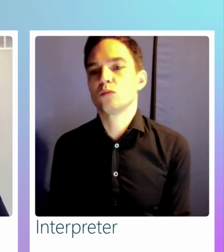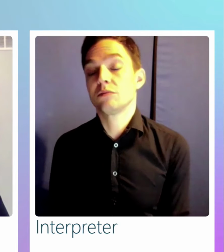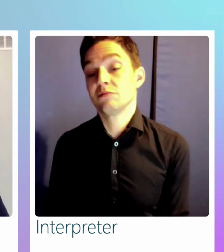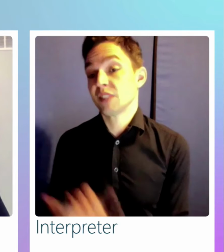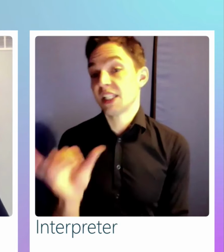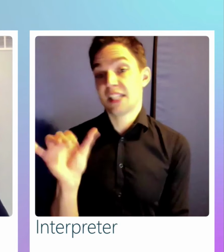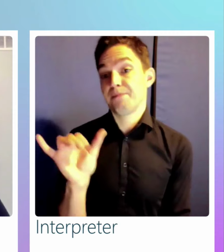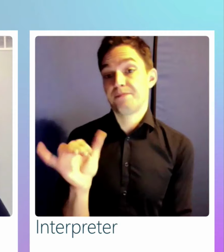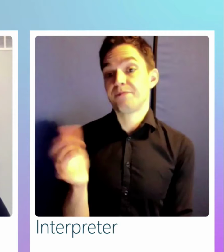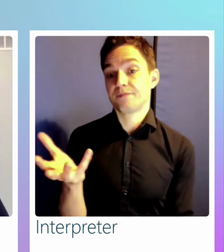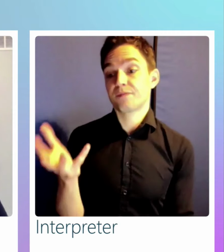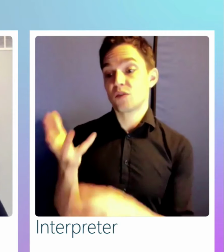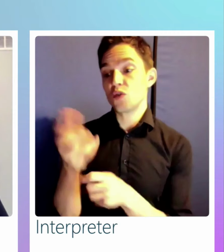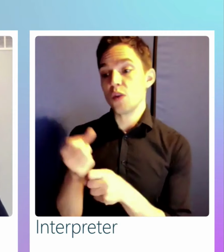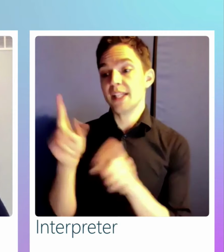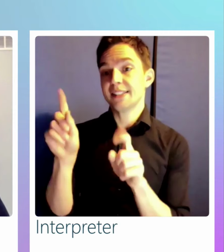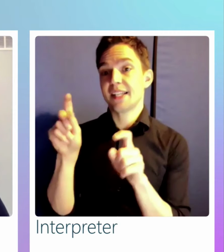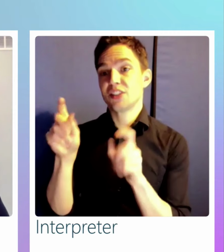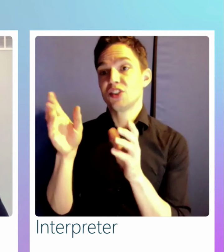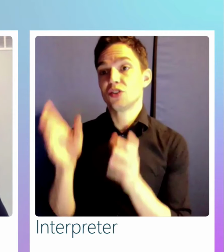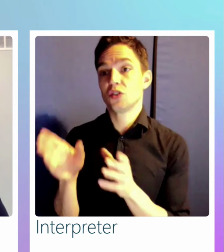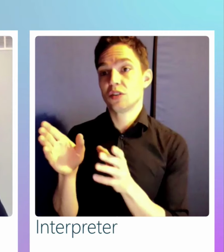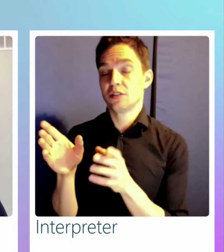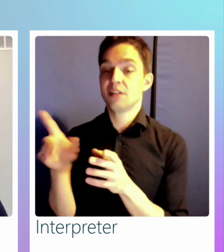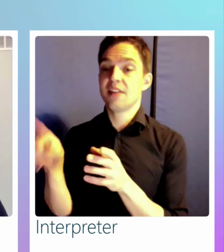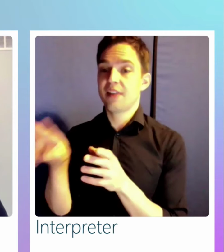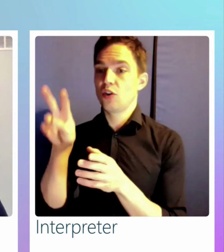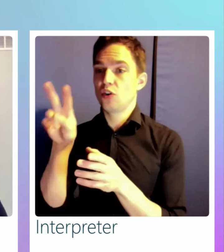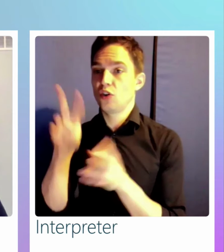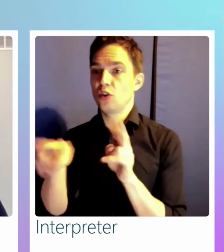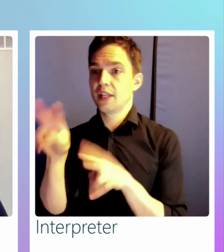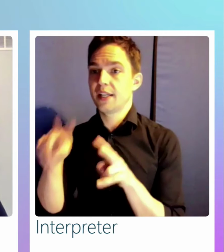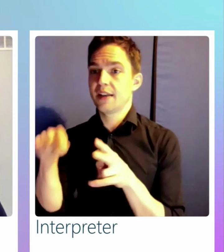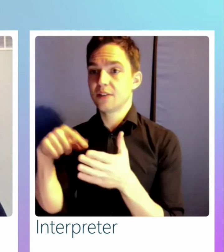Similarly, Trusted Tester is looking at this work. We